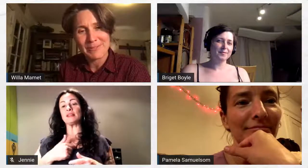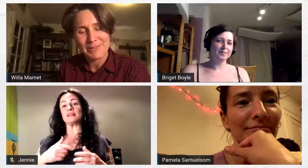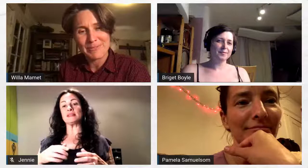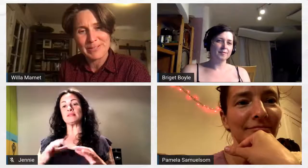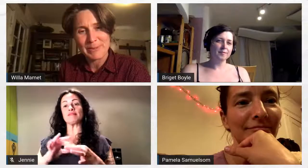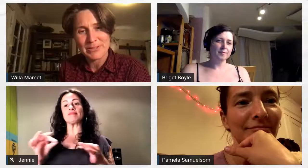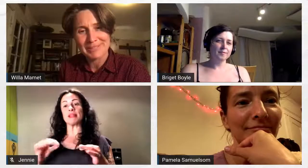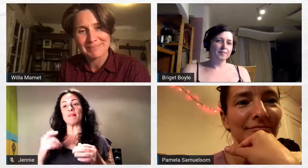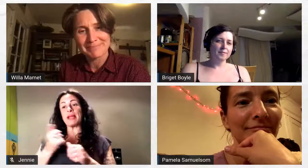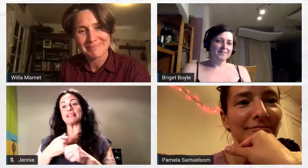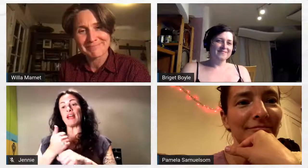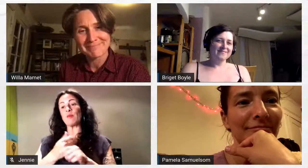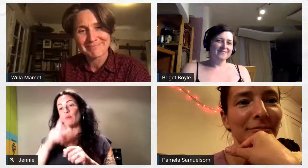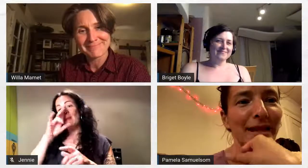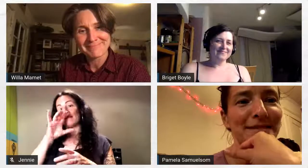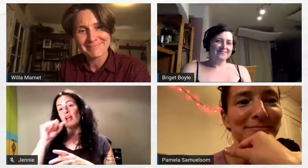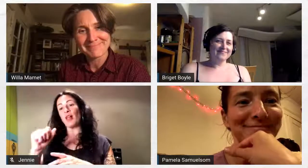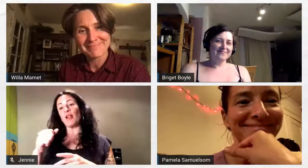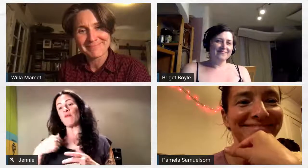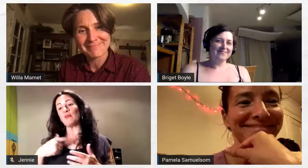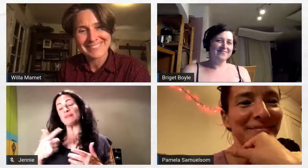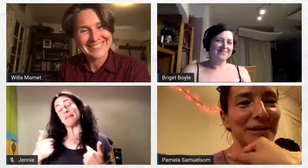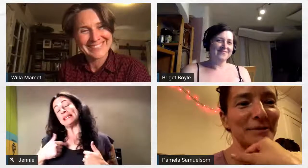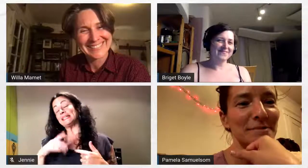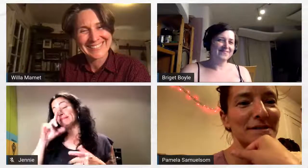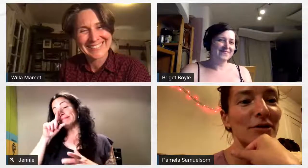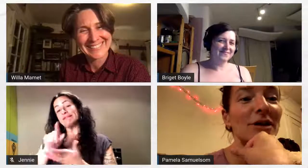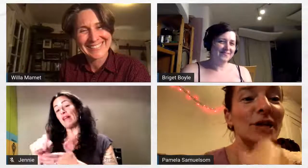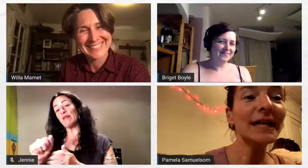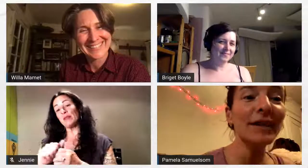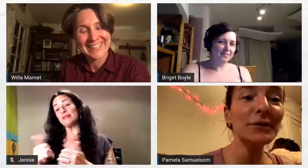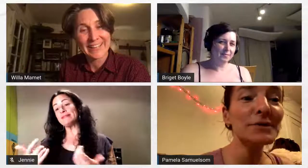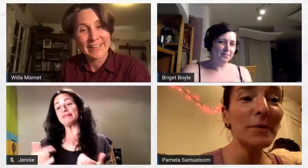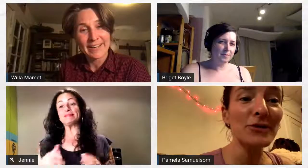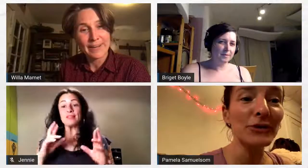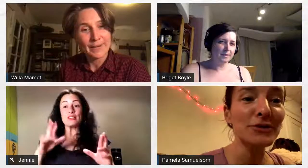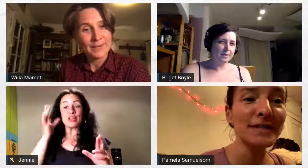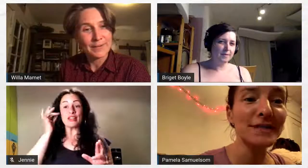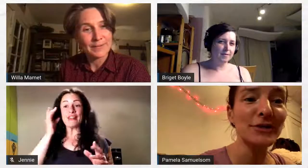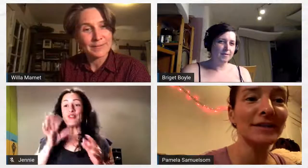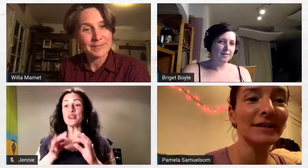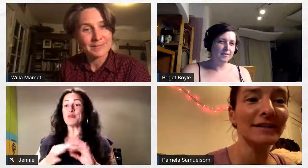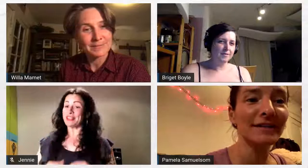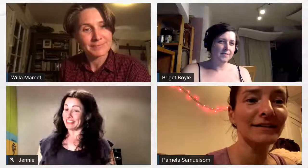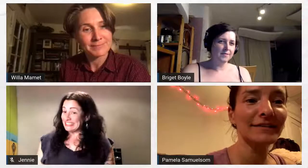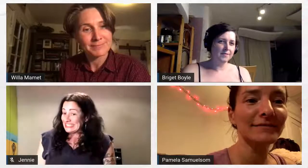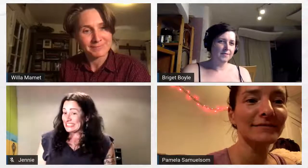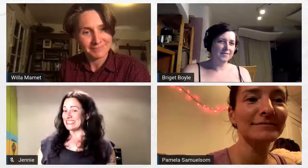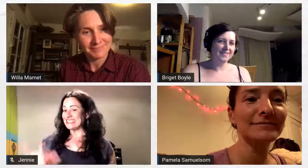fall in love with you, me especially. Bless. May it always be so. Jenny, thank you so much for your translation.